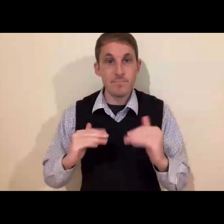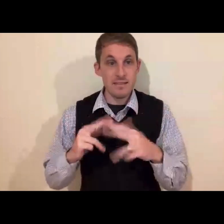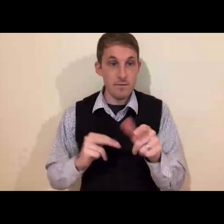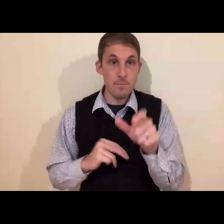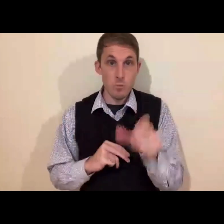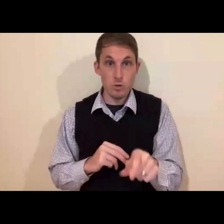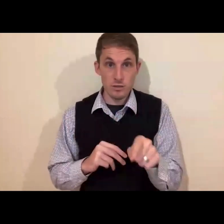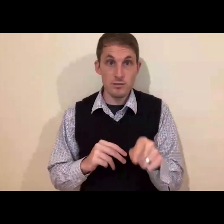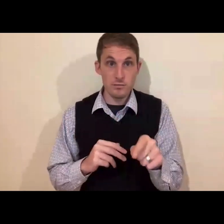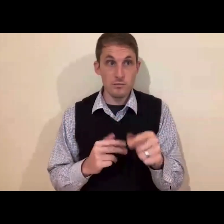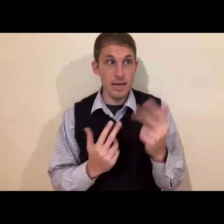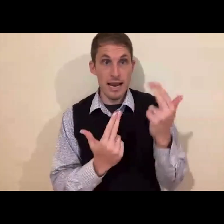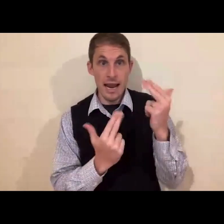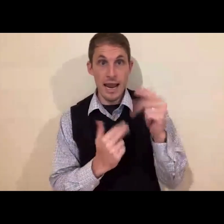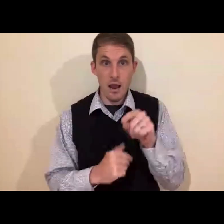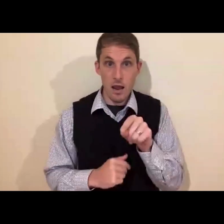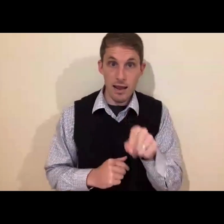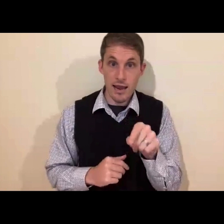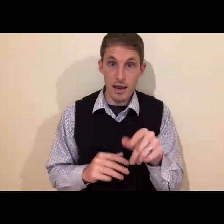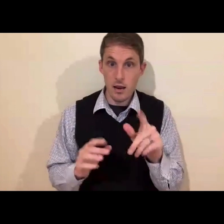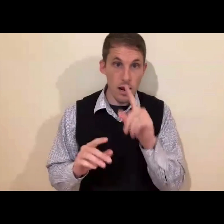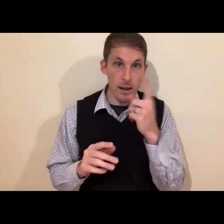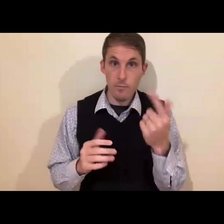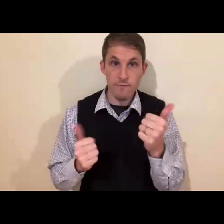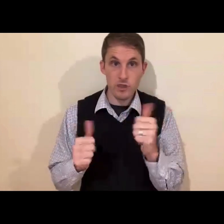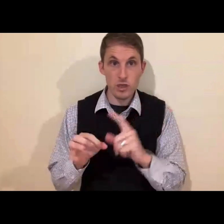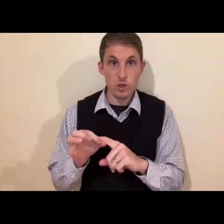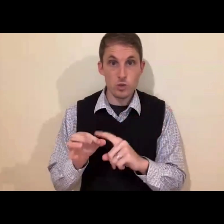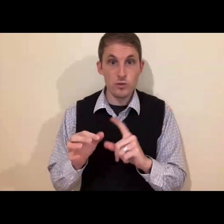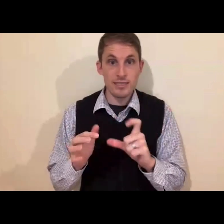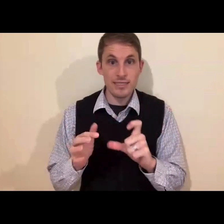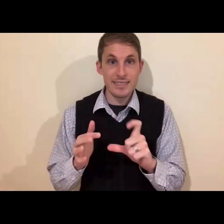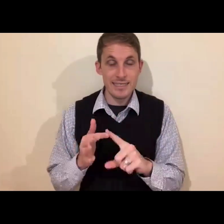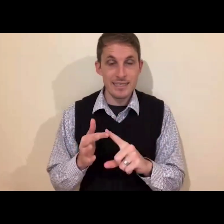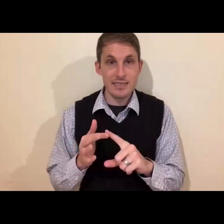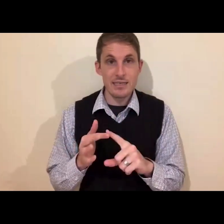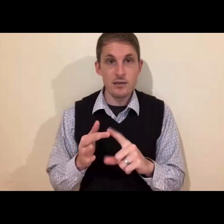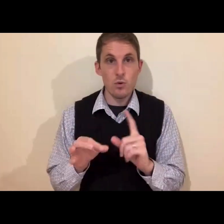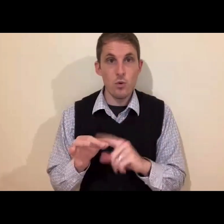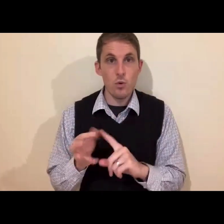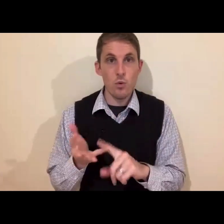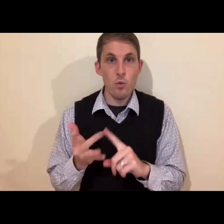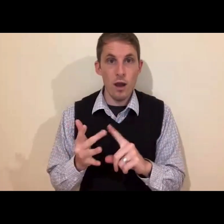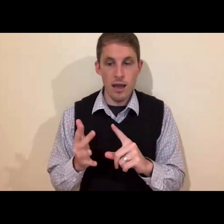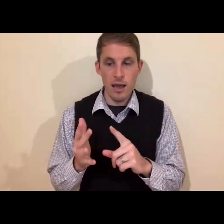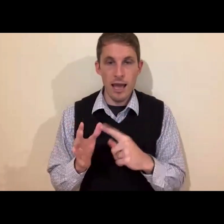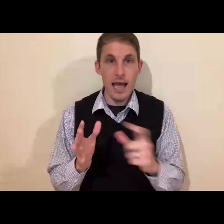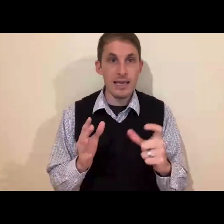is unable to complete the QCEAC or QUALAC assessment due to cognitive